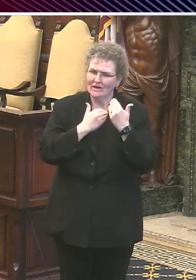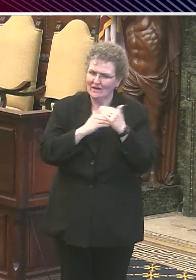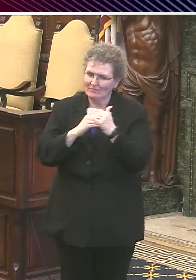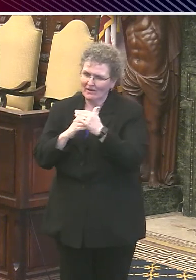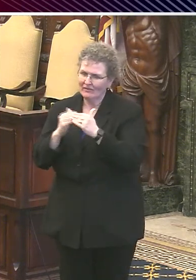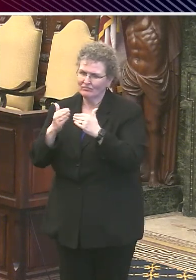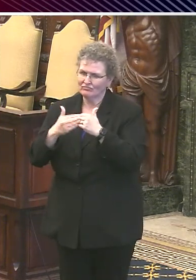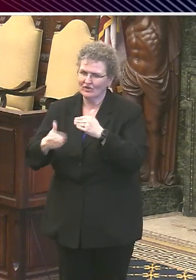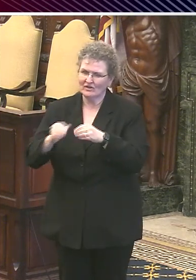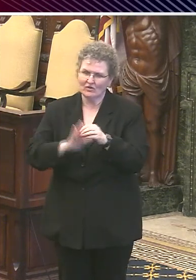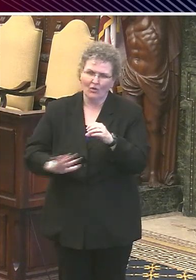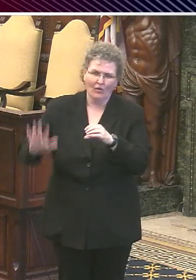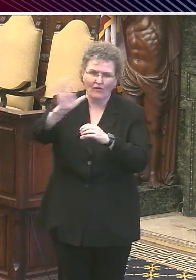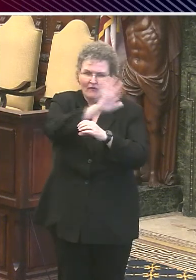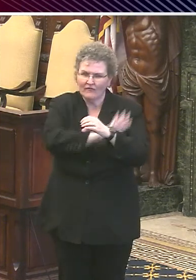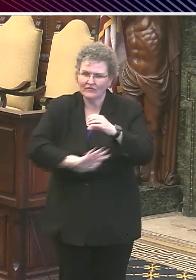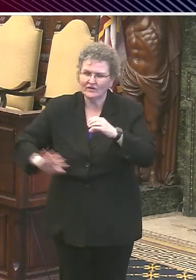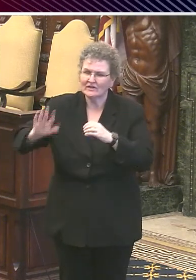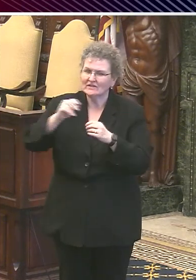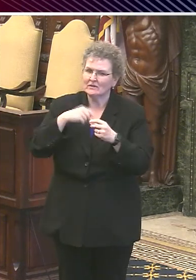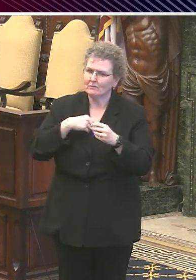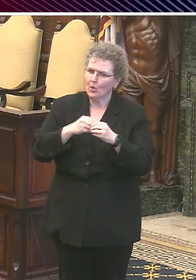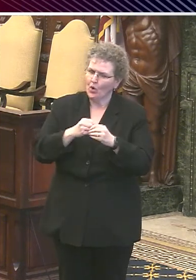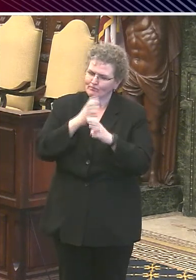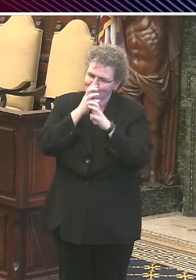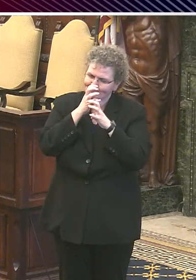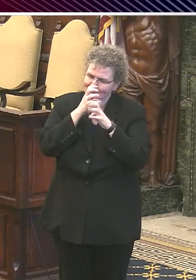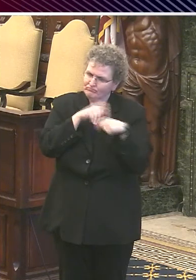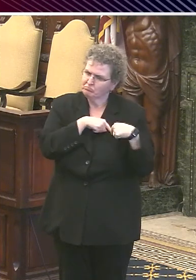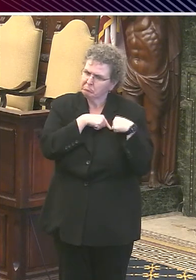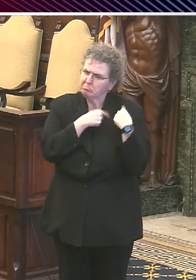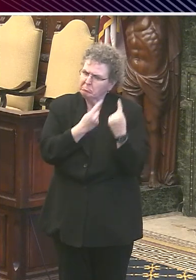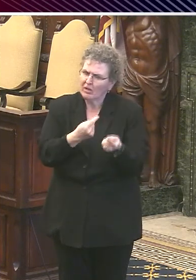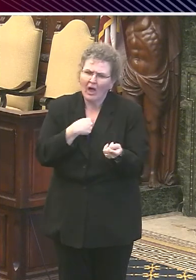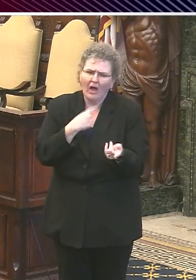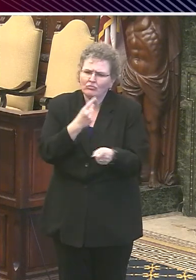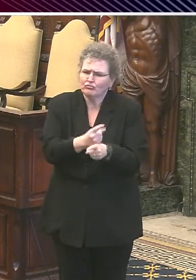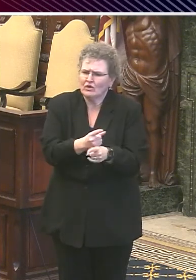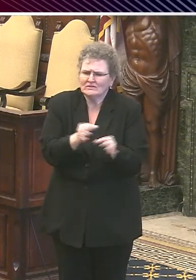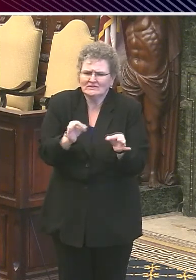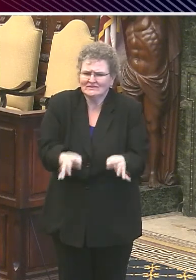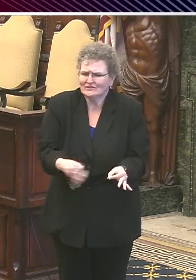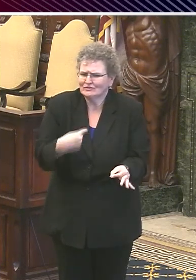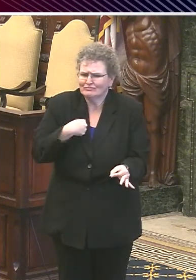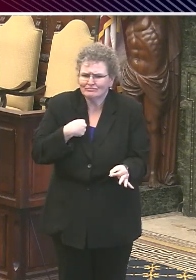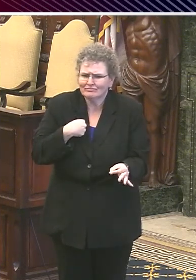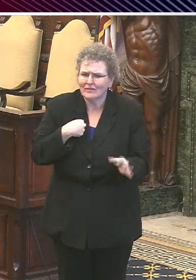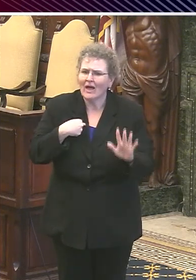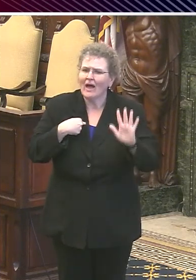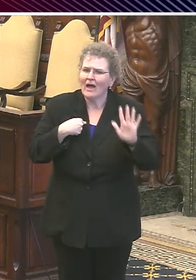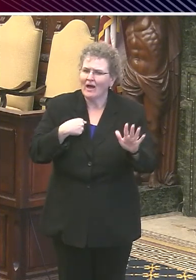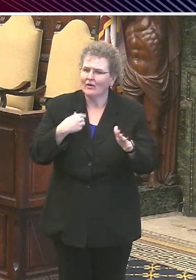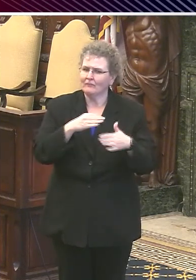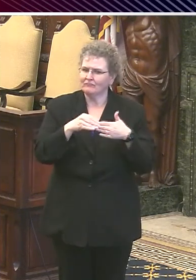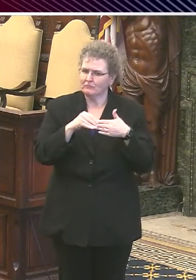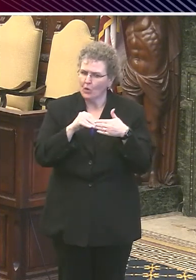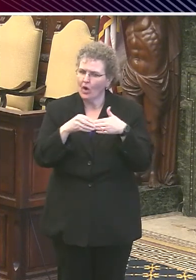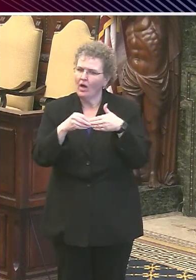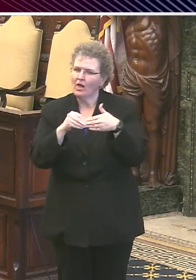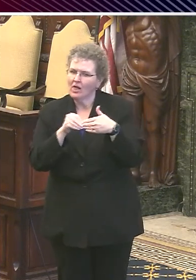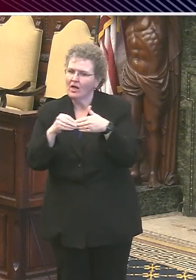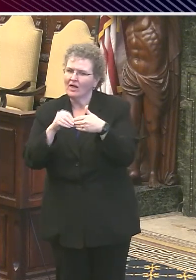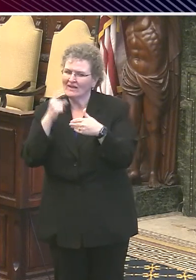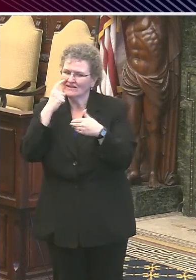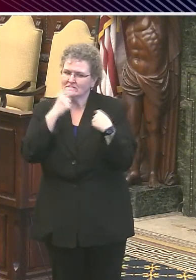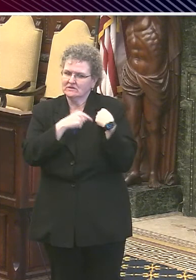point. And I think that was the right decision through the winter. And so our looser restrictions are still tighter than much of the rest of the country. I understand there